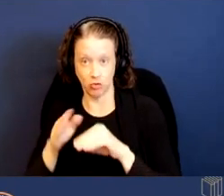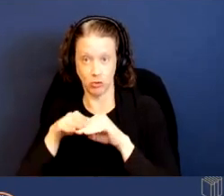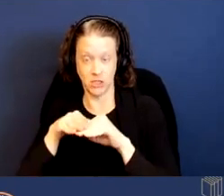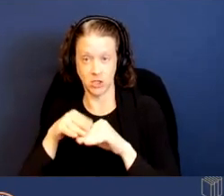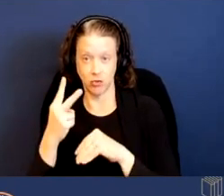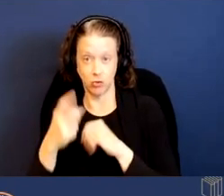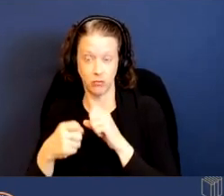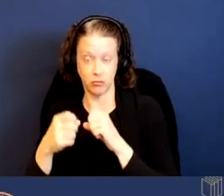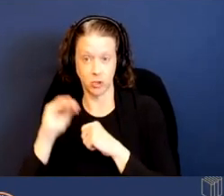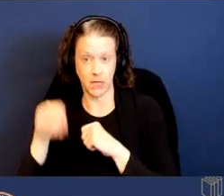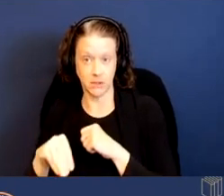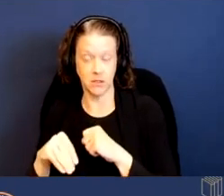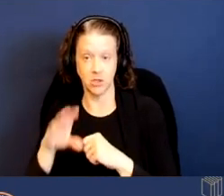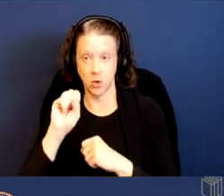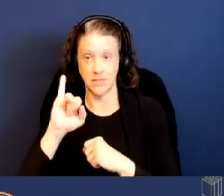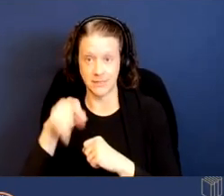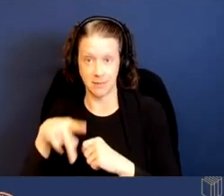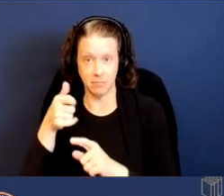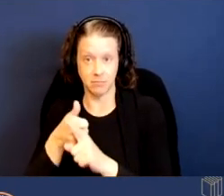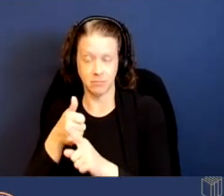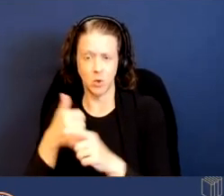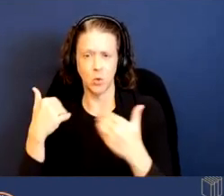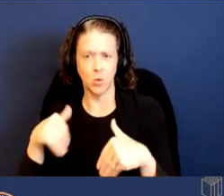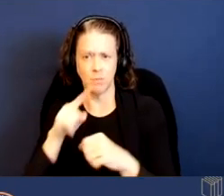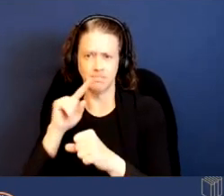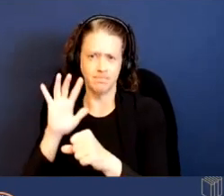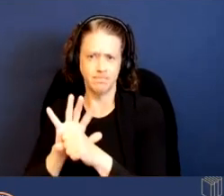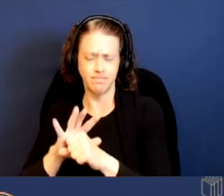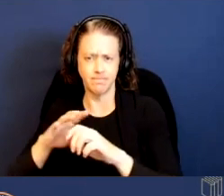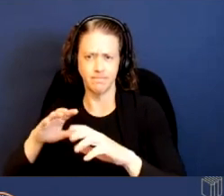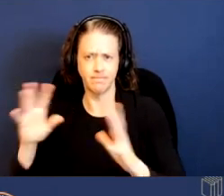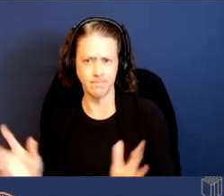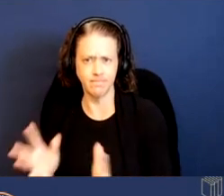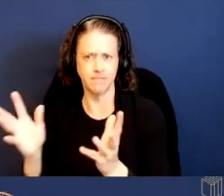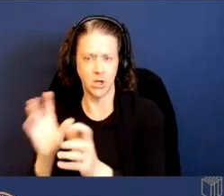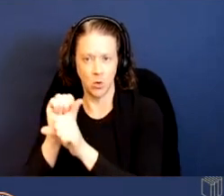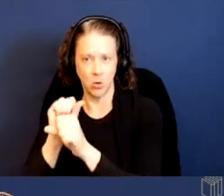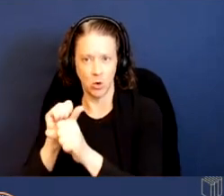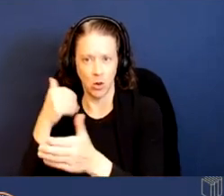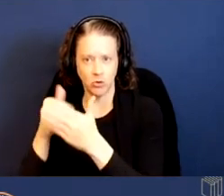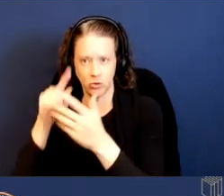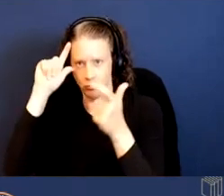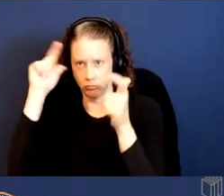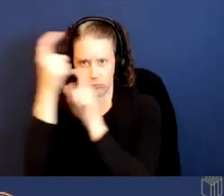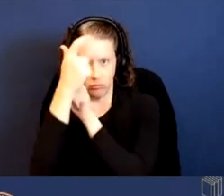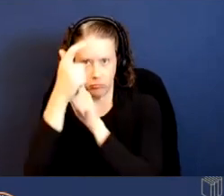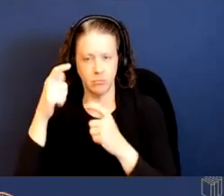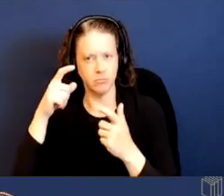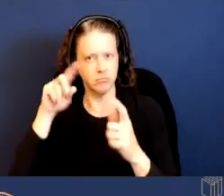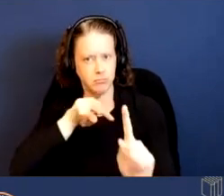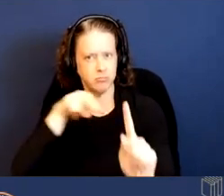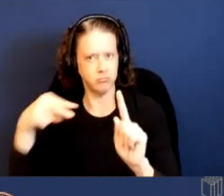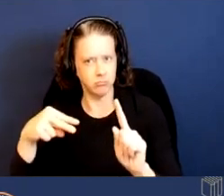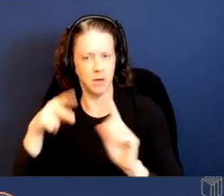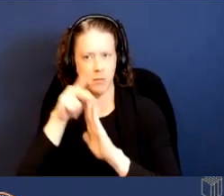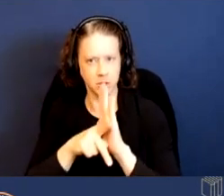SIP is really committed to working very closely, shifting mindsets, shifting policies, shifting practices,